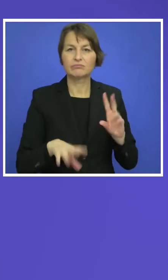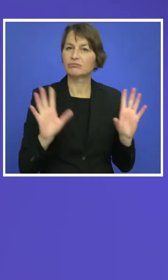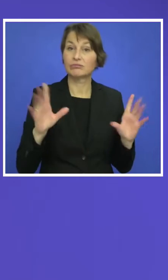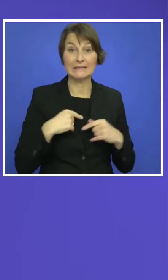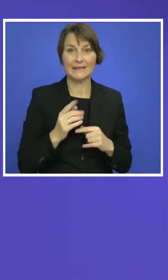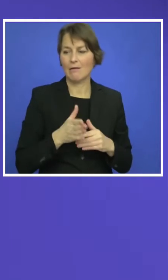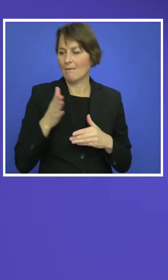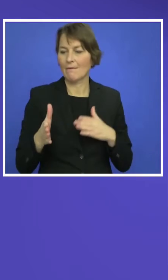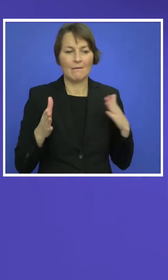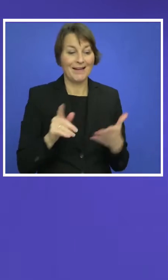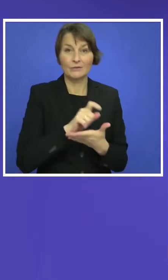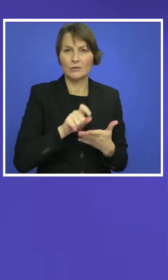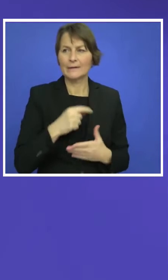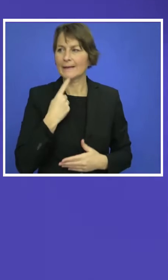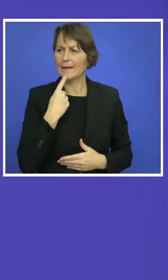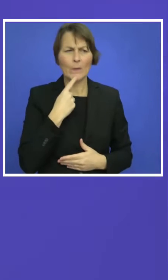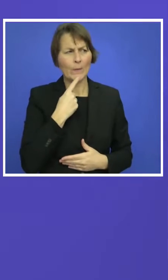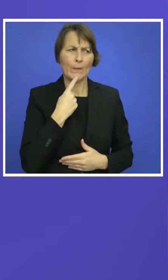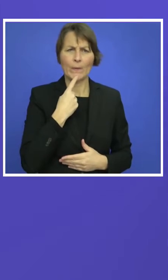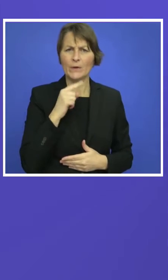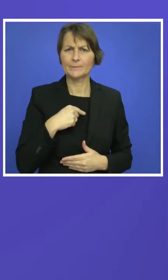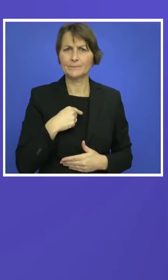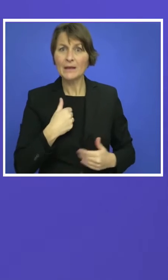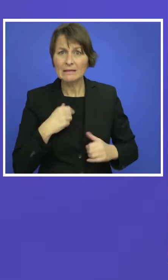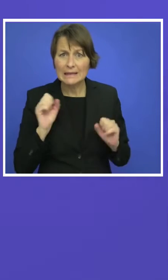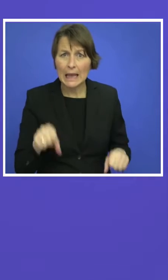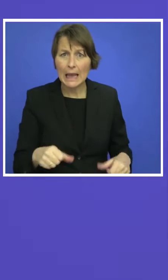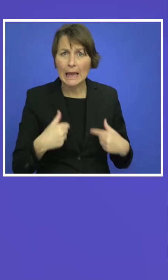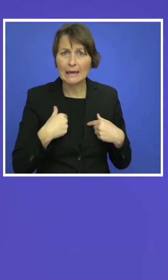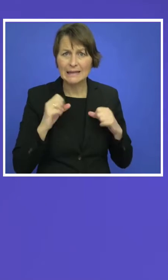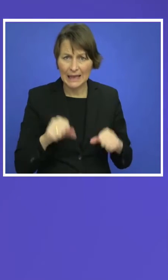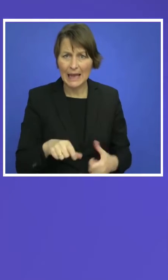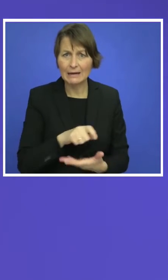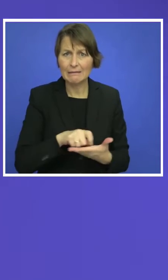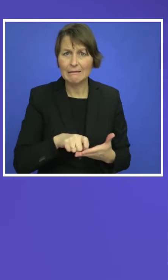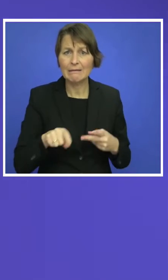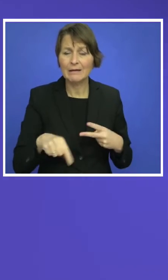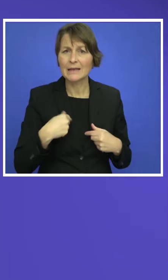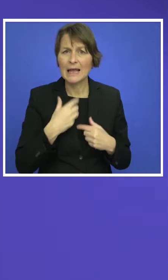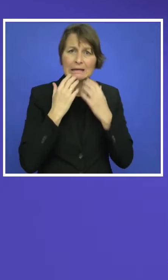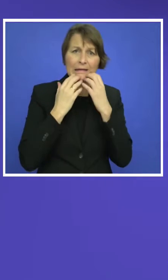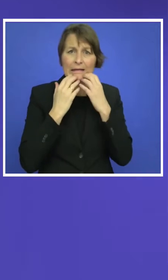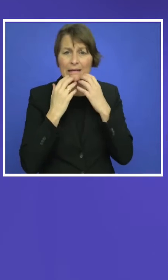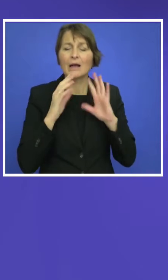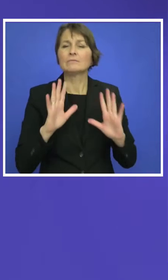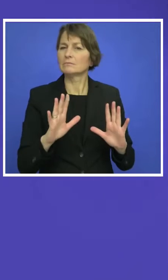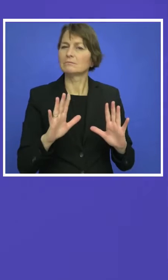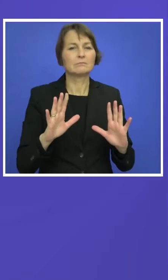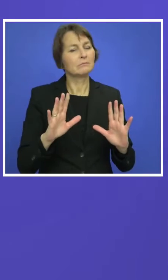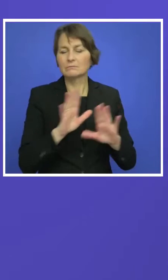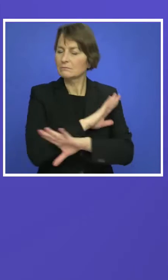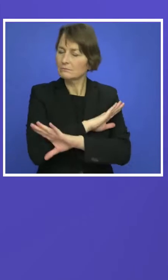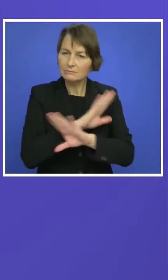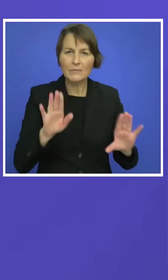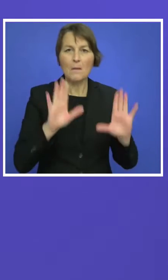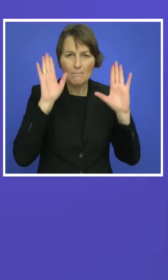constantly questioning their own capacities and abilities. And I think that's wrong. That's something that needs to change,